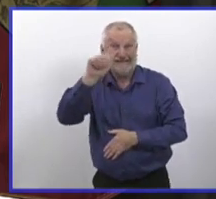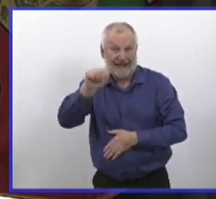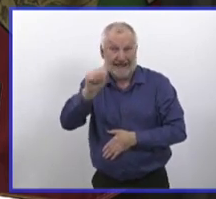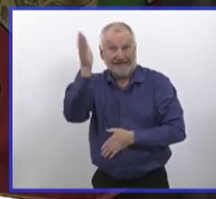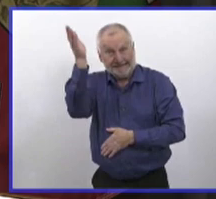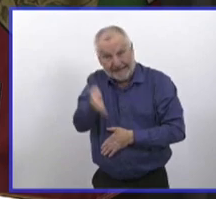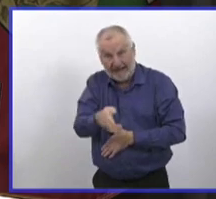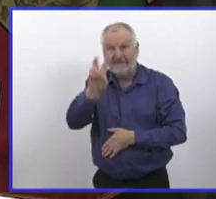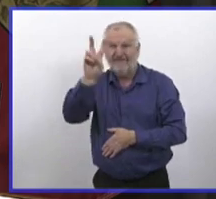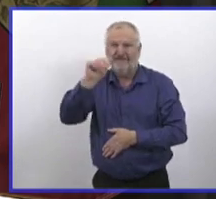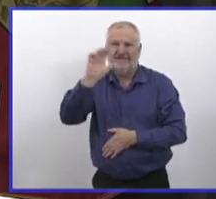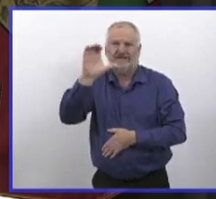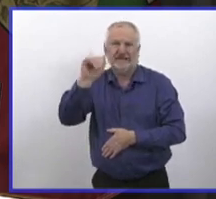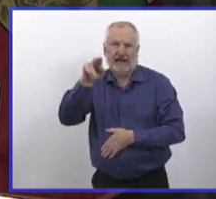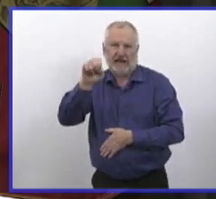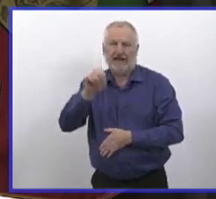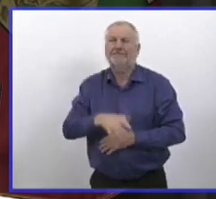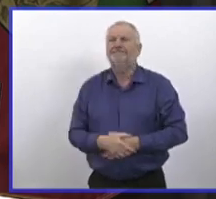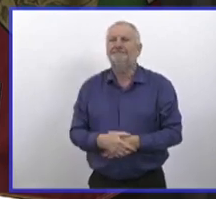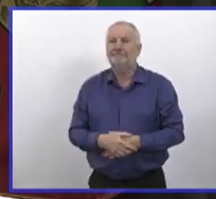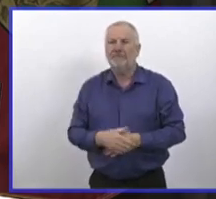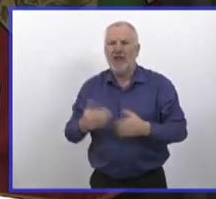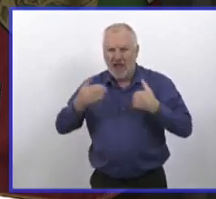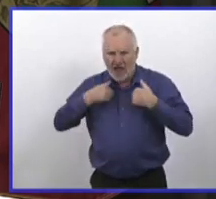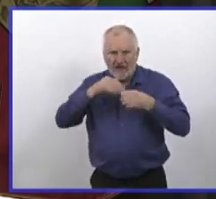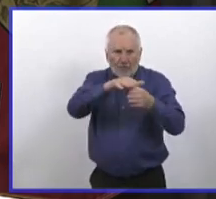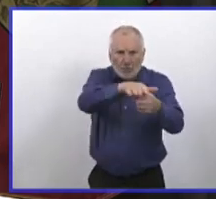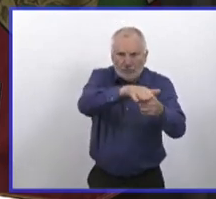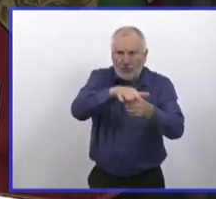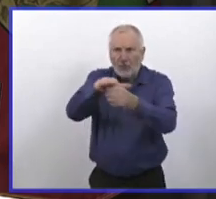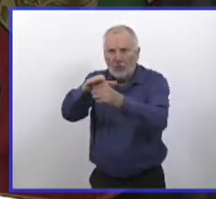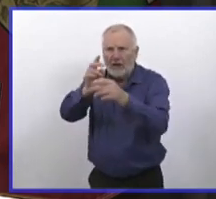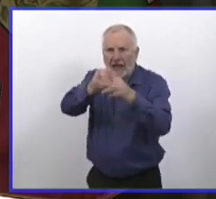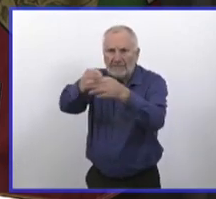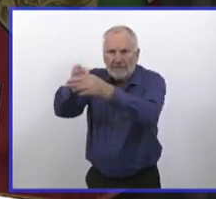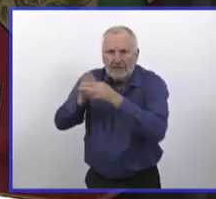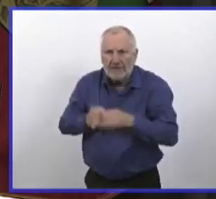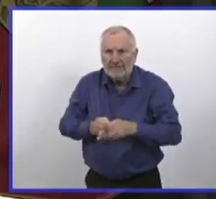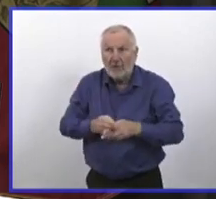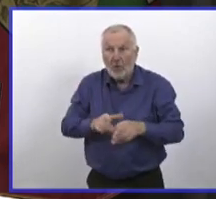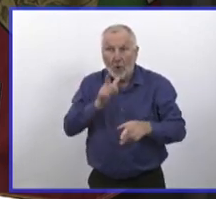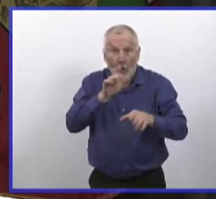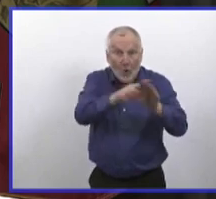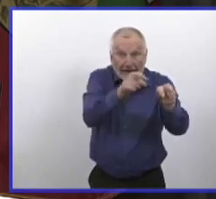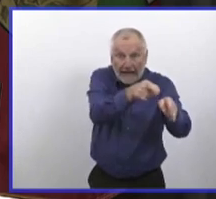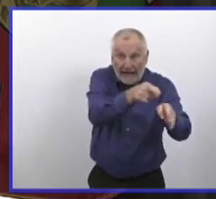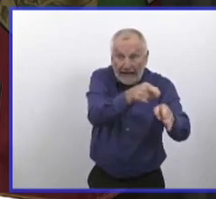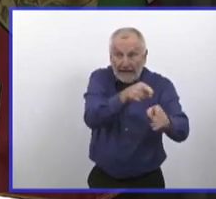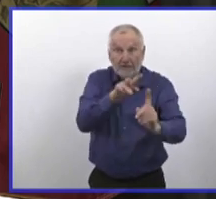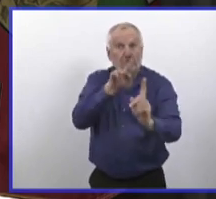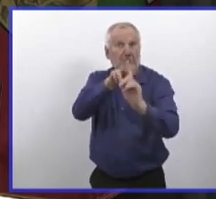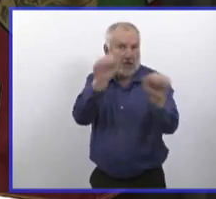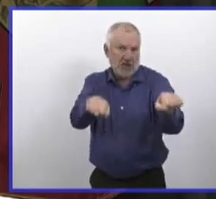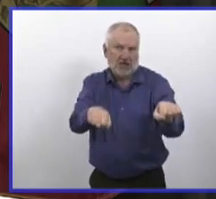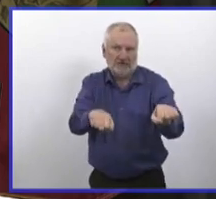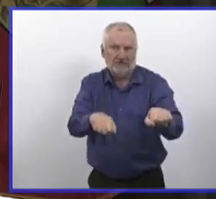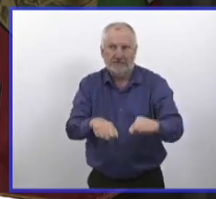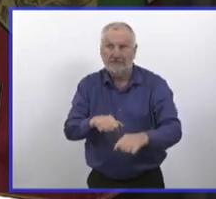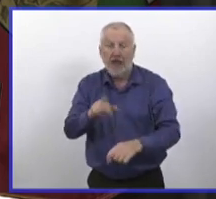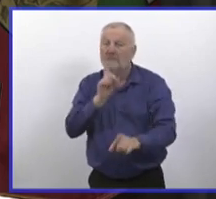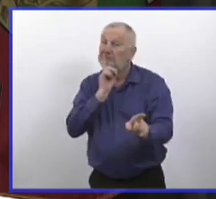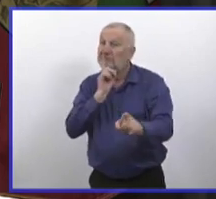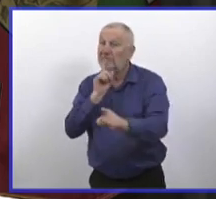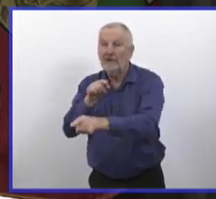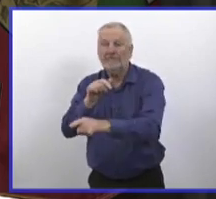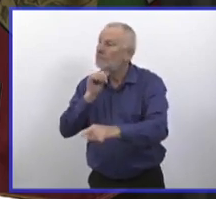also indicate which locations are taking appointments and which ones are not. We ask that only those who show us taking